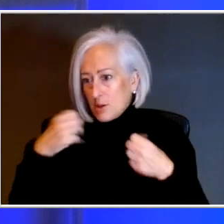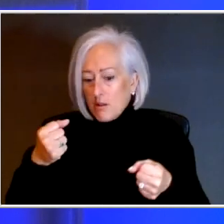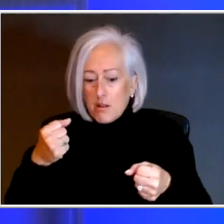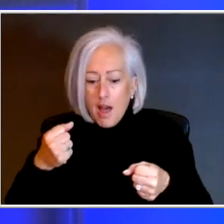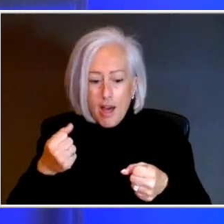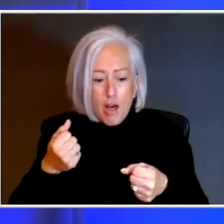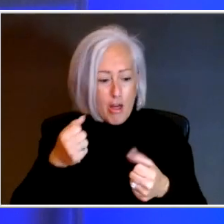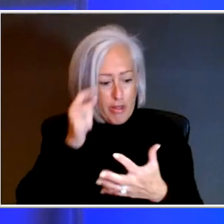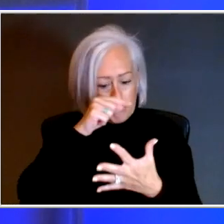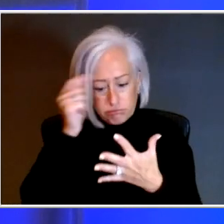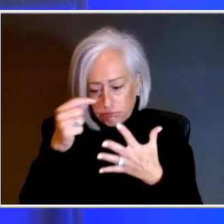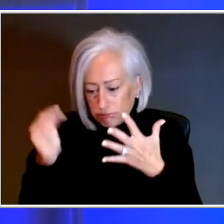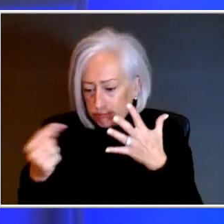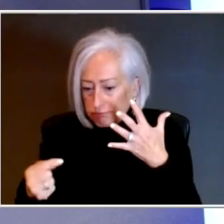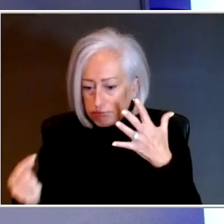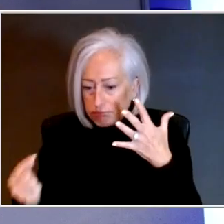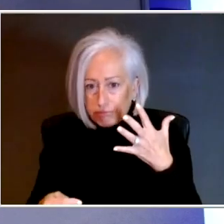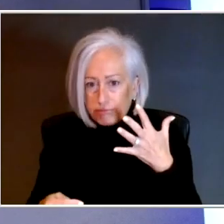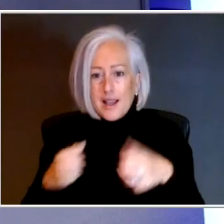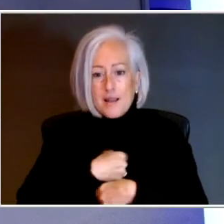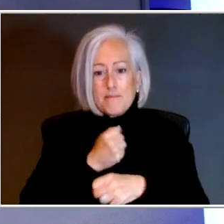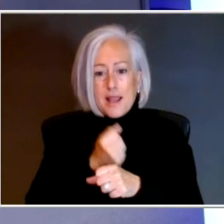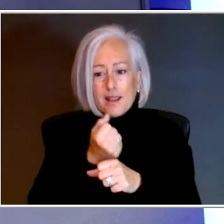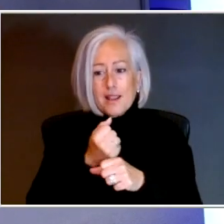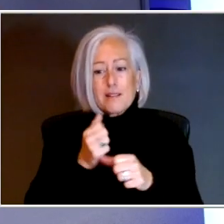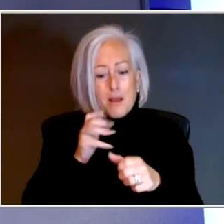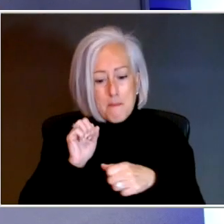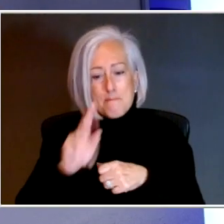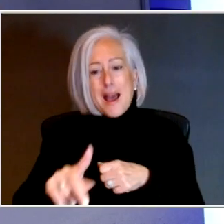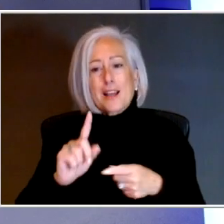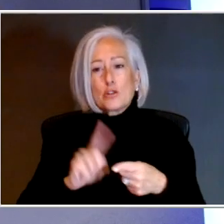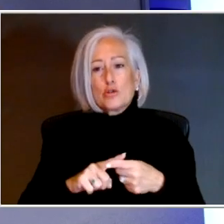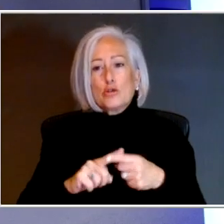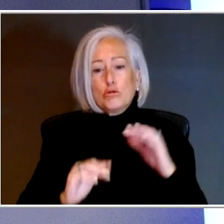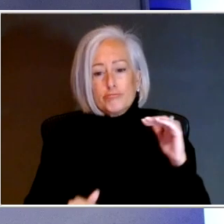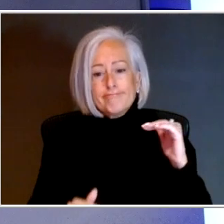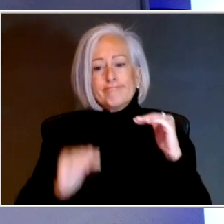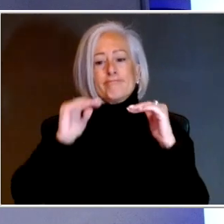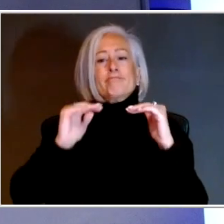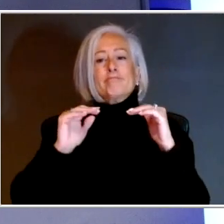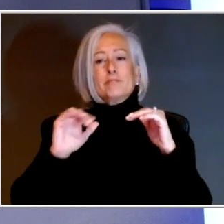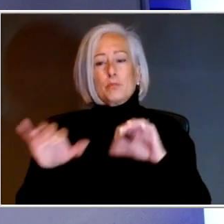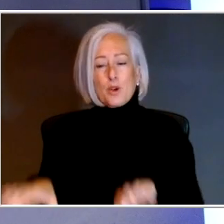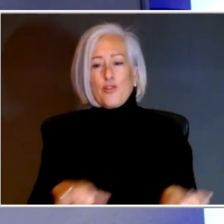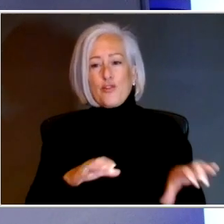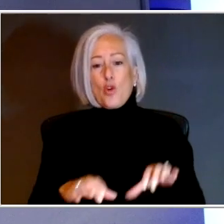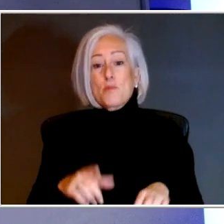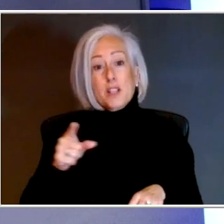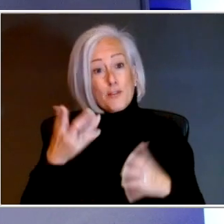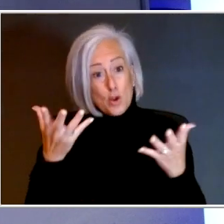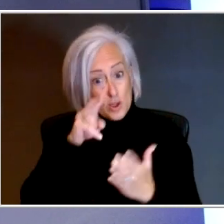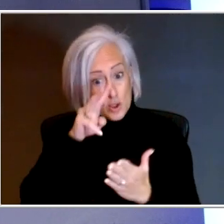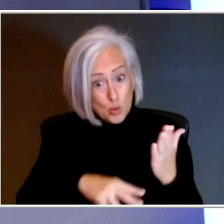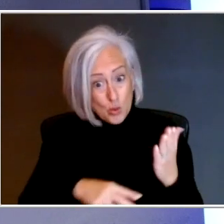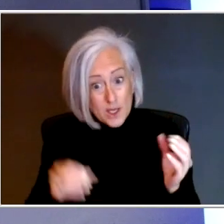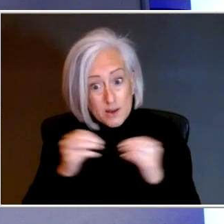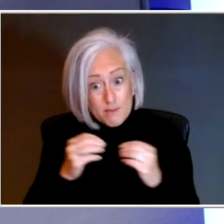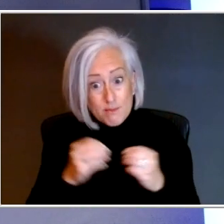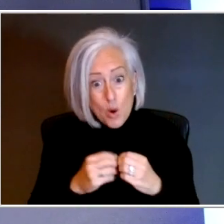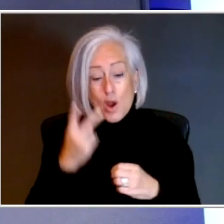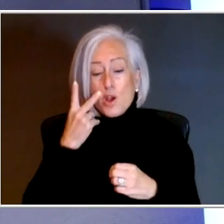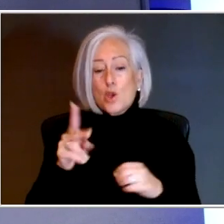you back to full performance. And if you want to read more about the female athlete program here at the health system, we are putting a website on the screen. It